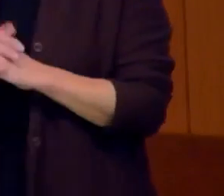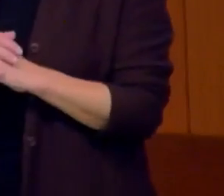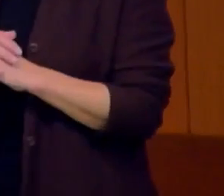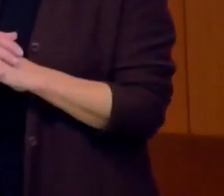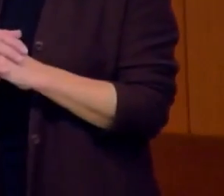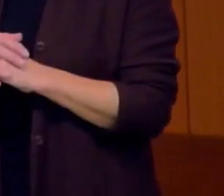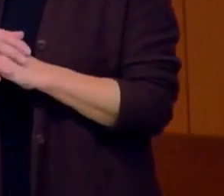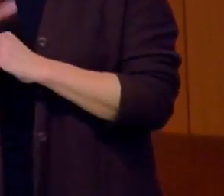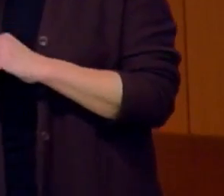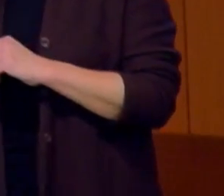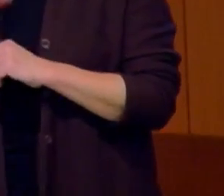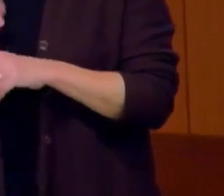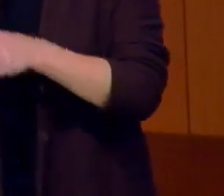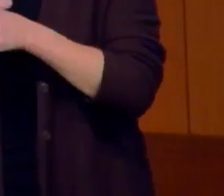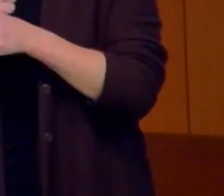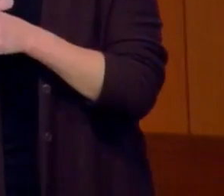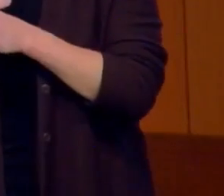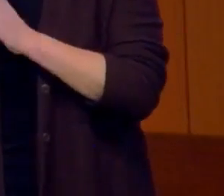He thought I meant right then.